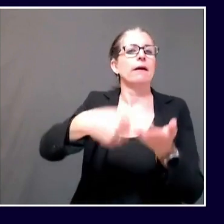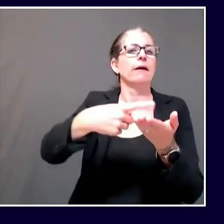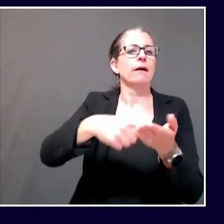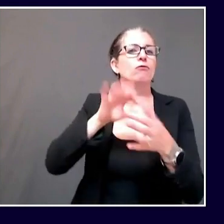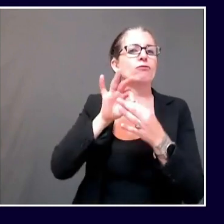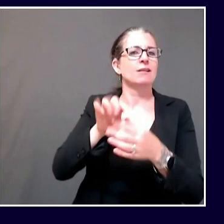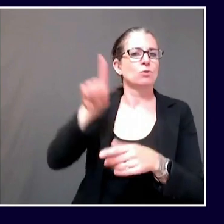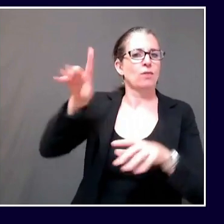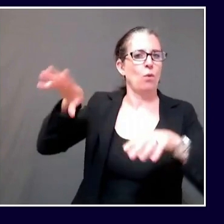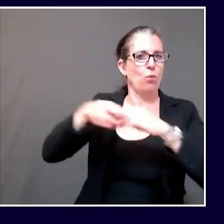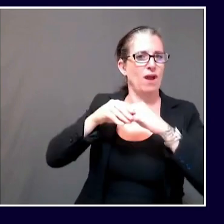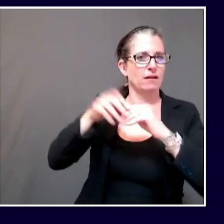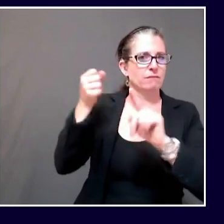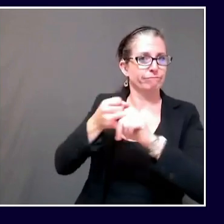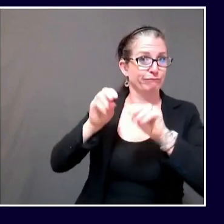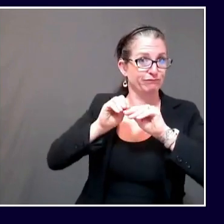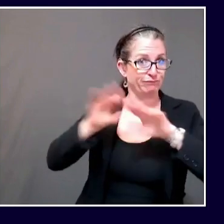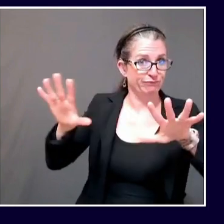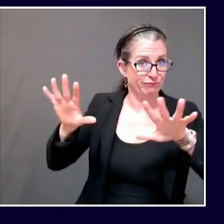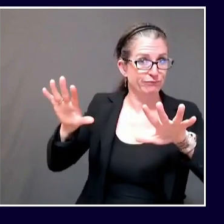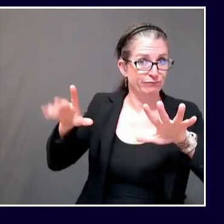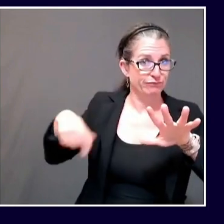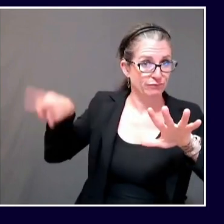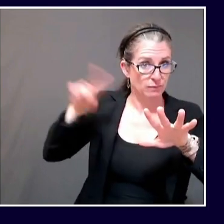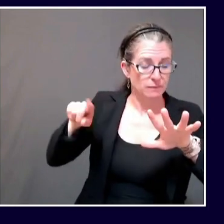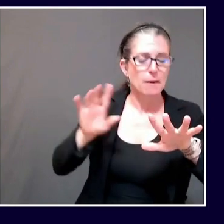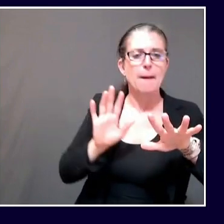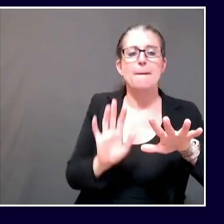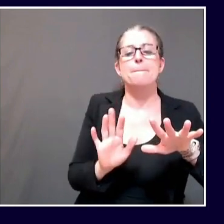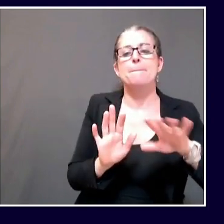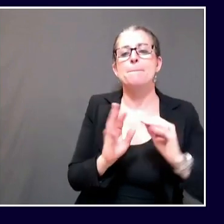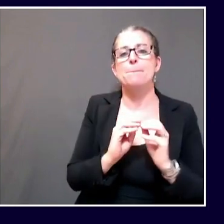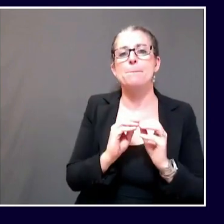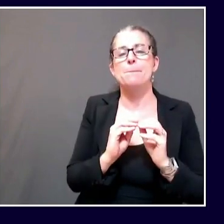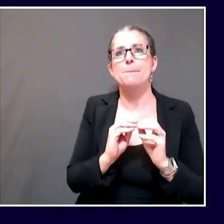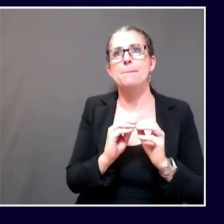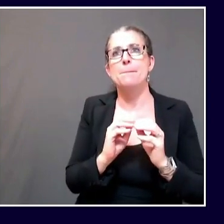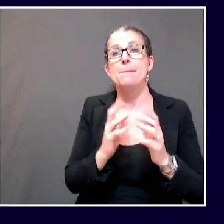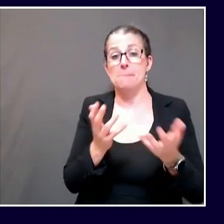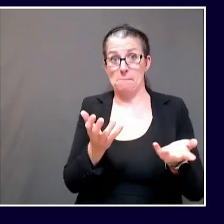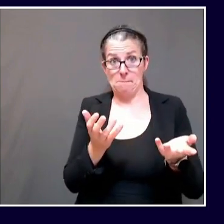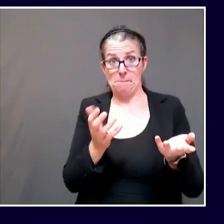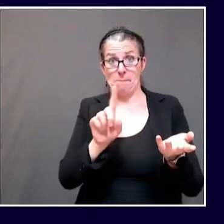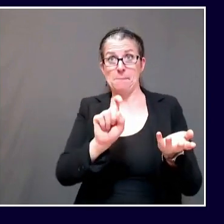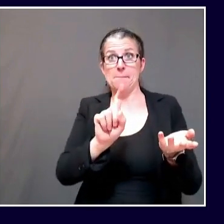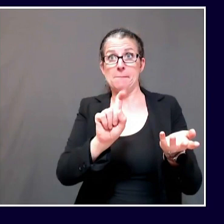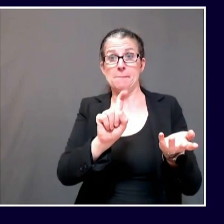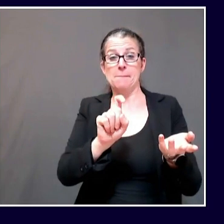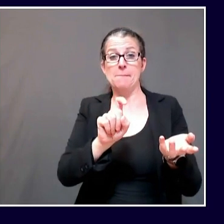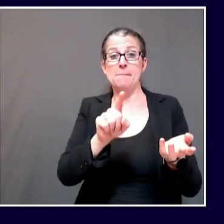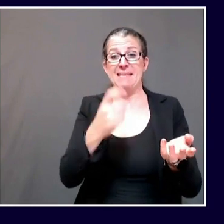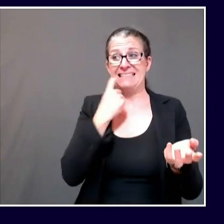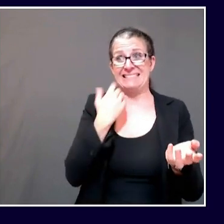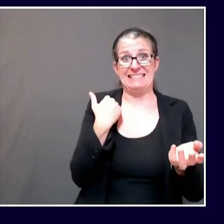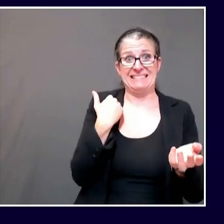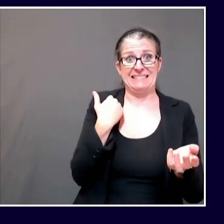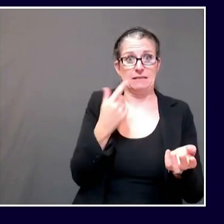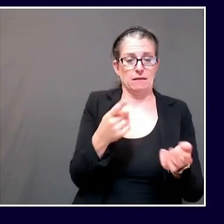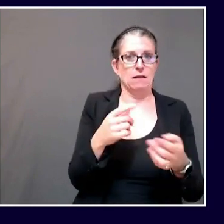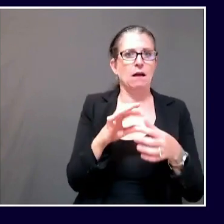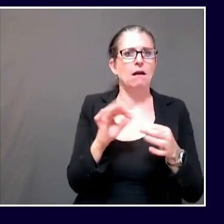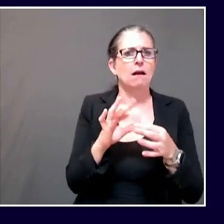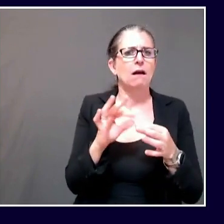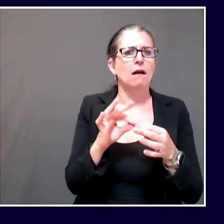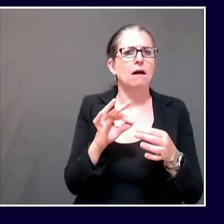wedding. The first is you spoke before and you mentioned it the other day how a lot of